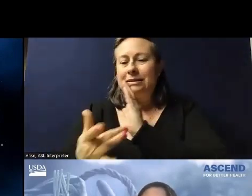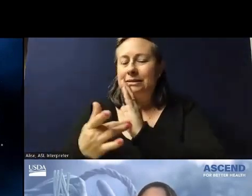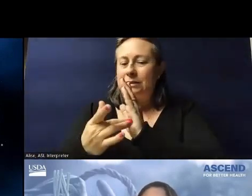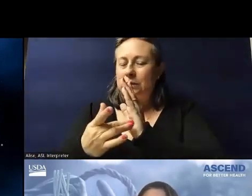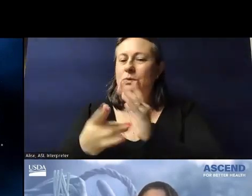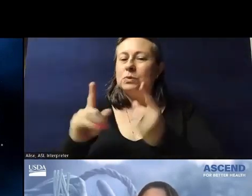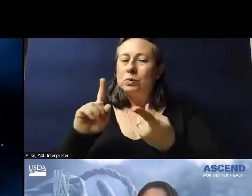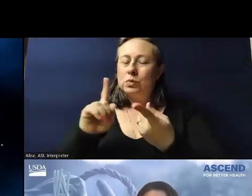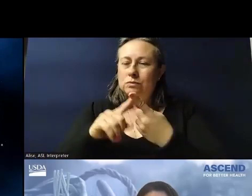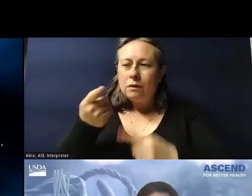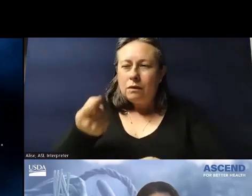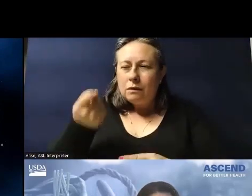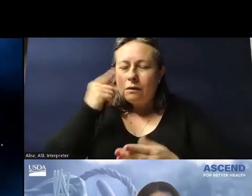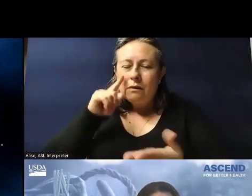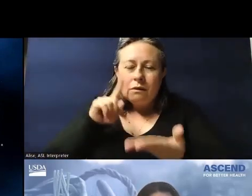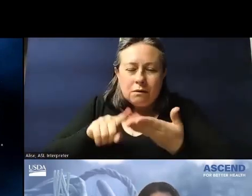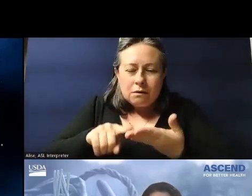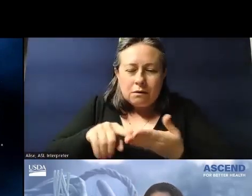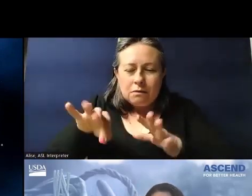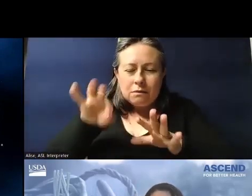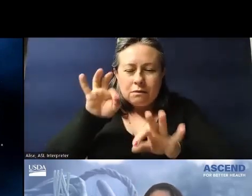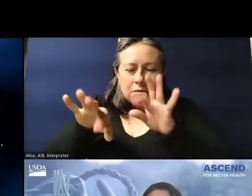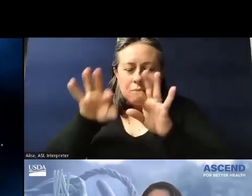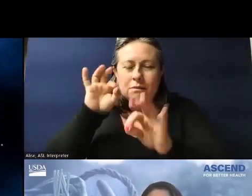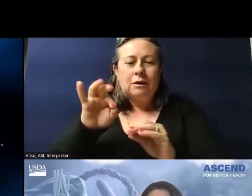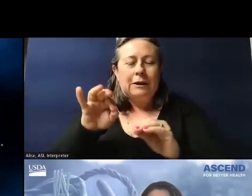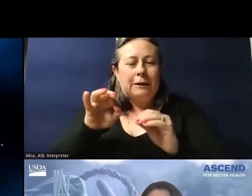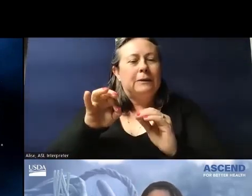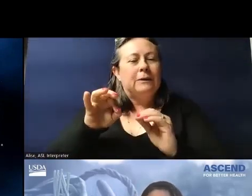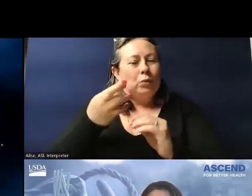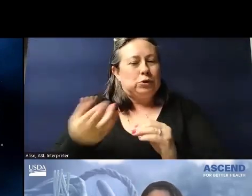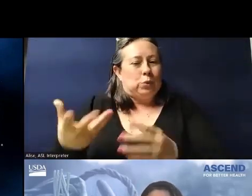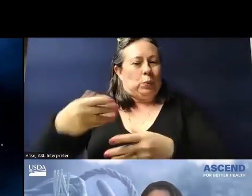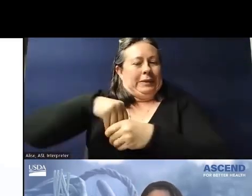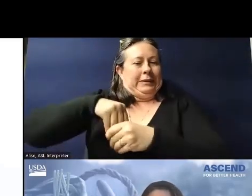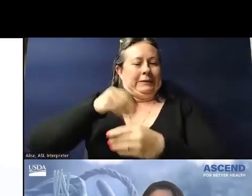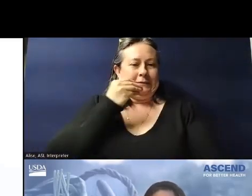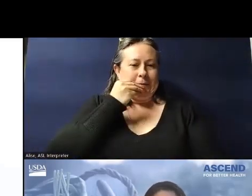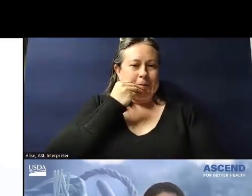understand the vast resources of food.